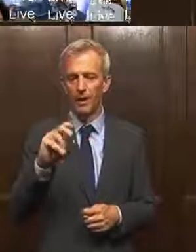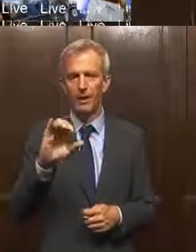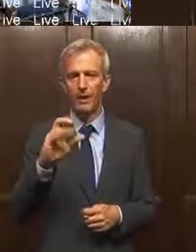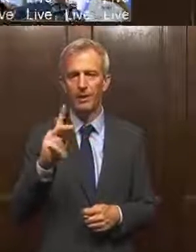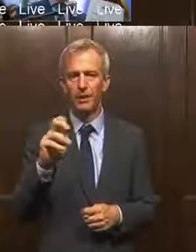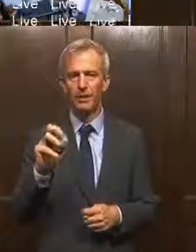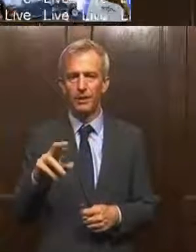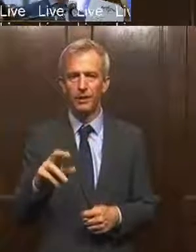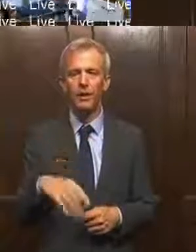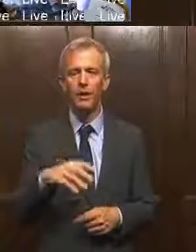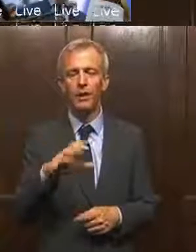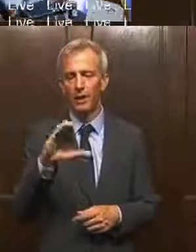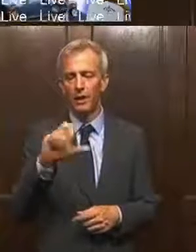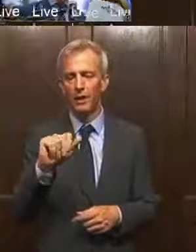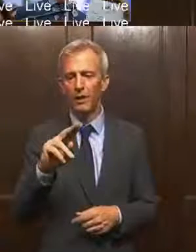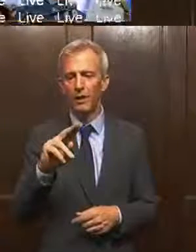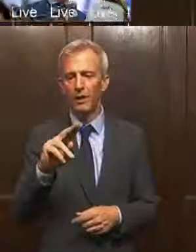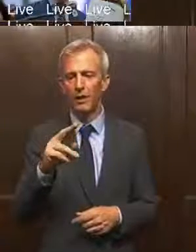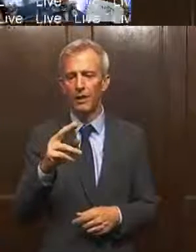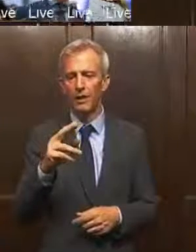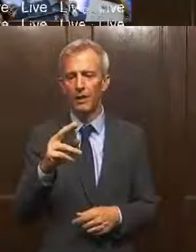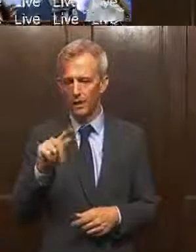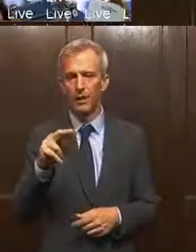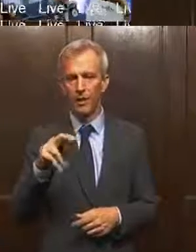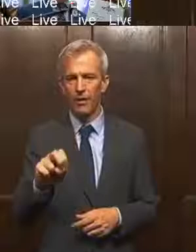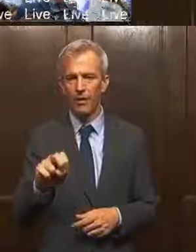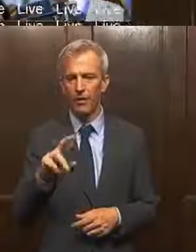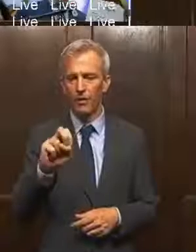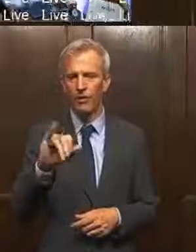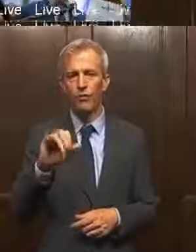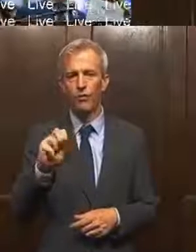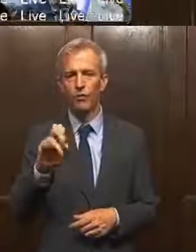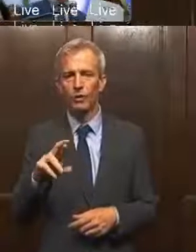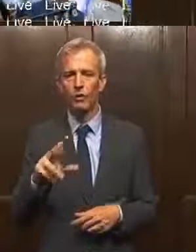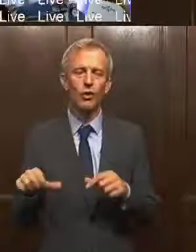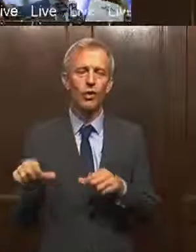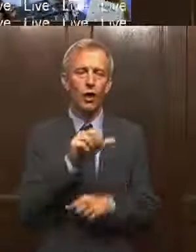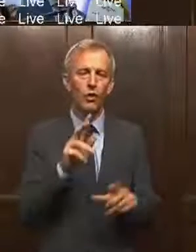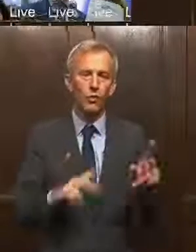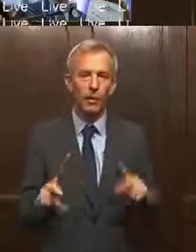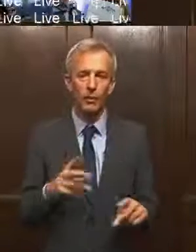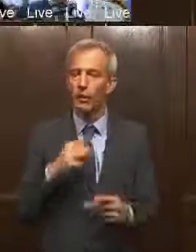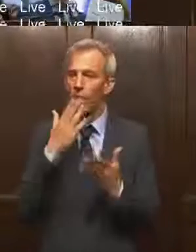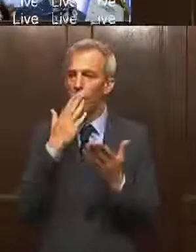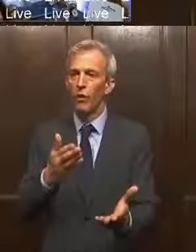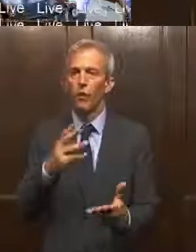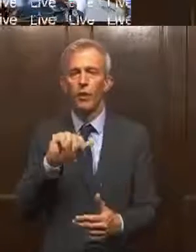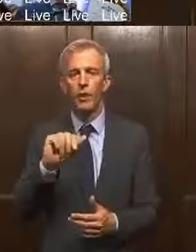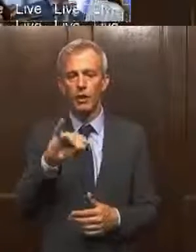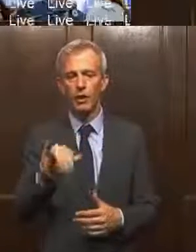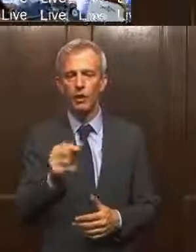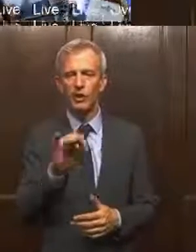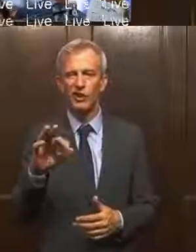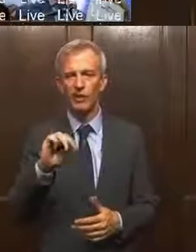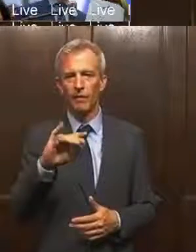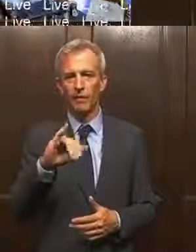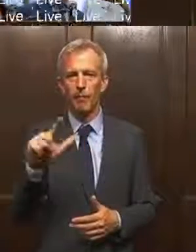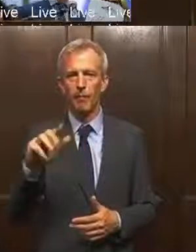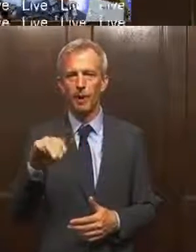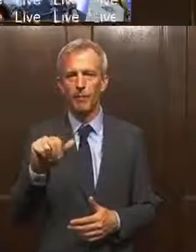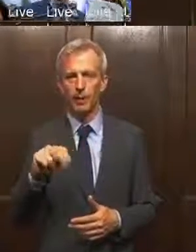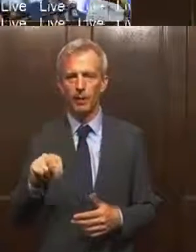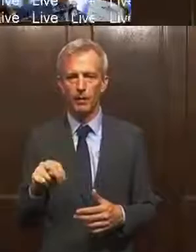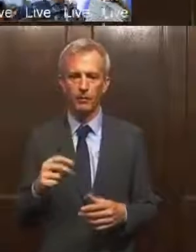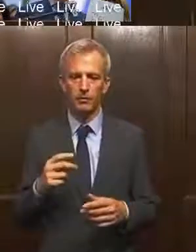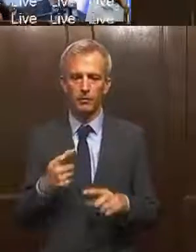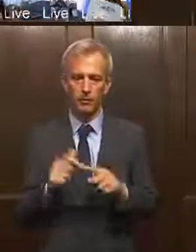Cartagena, Catherine Reisner, and our legal team here. I want to thank Jeff Millman from my team who has headed this up as well as